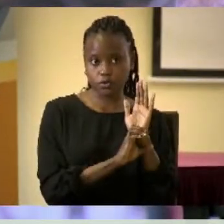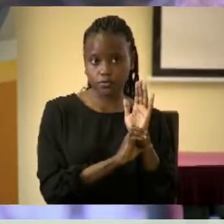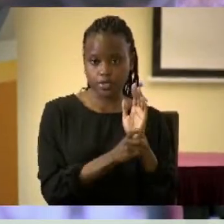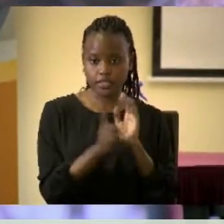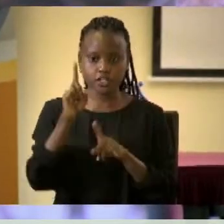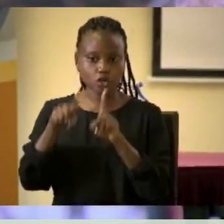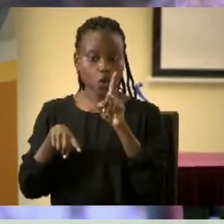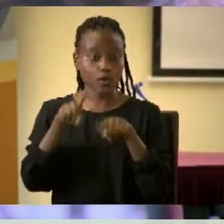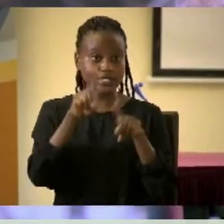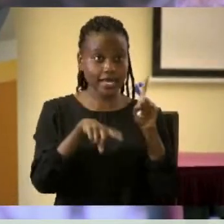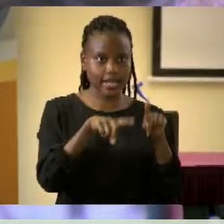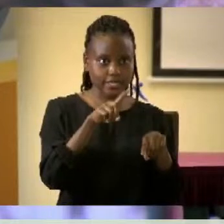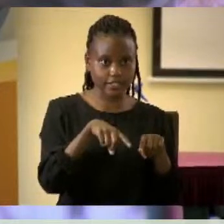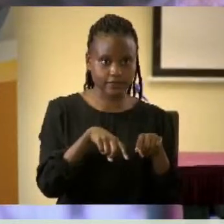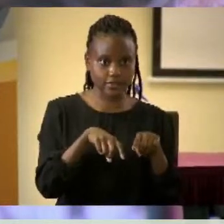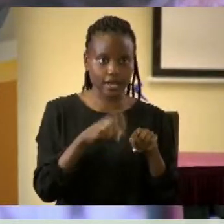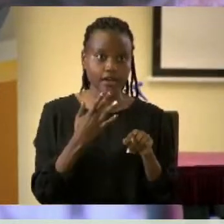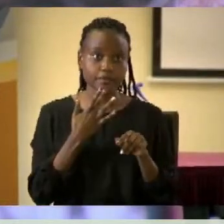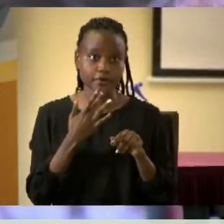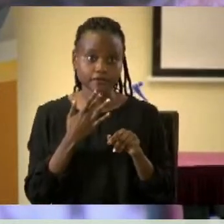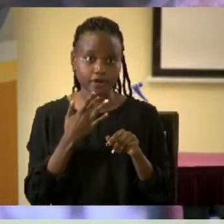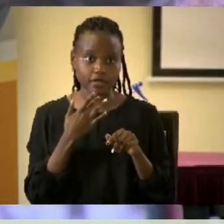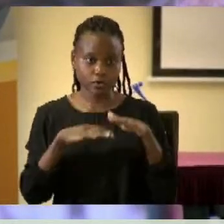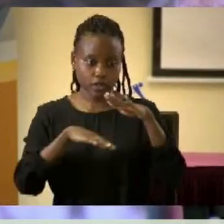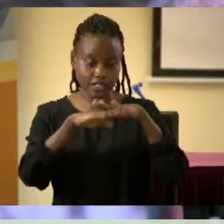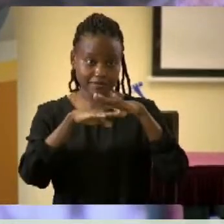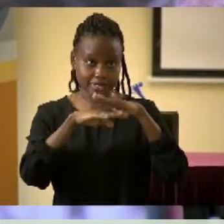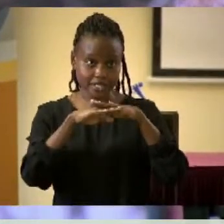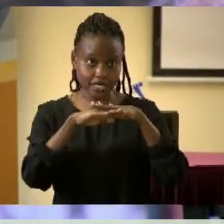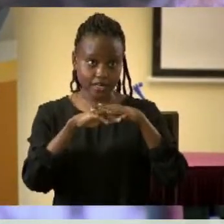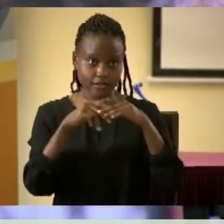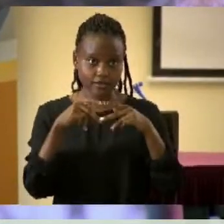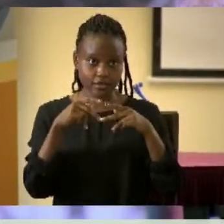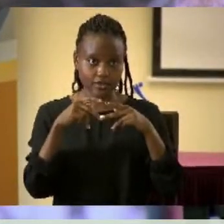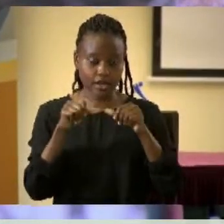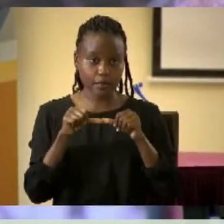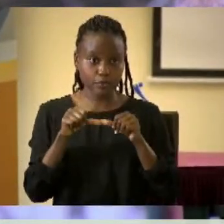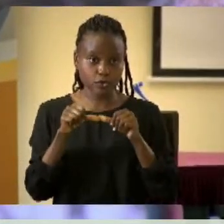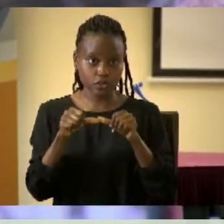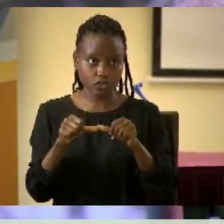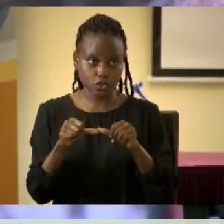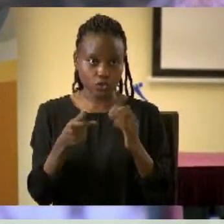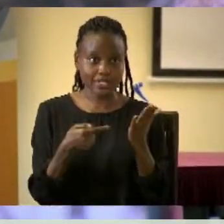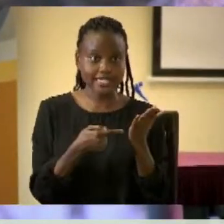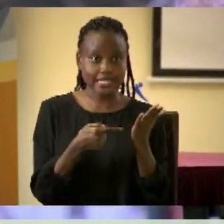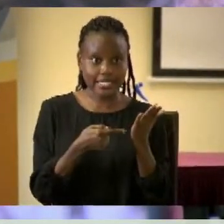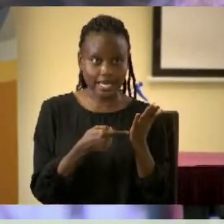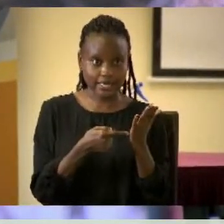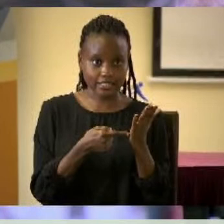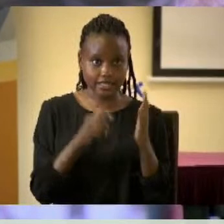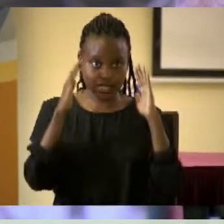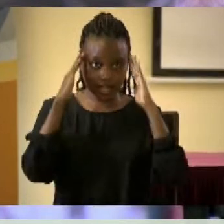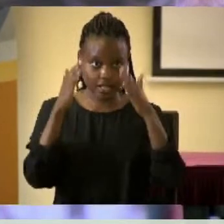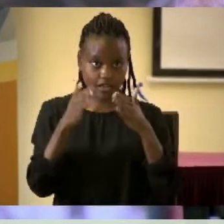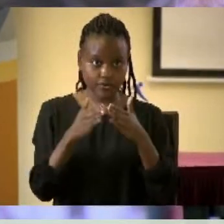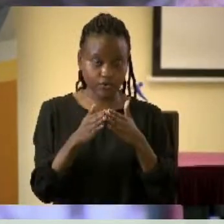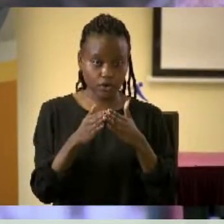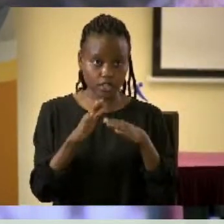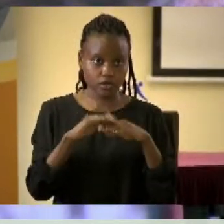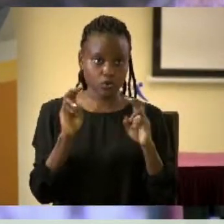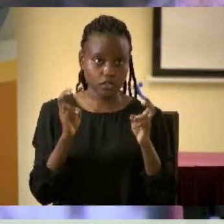preferred due to the limited procedural technicalities and their focus on